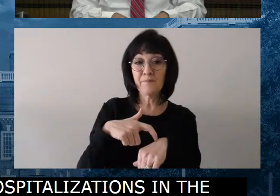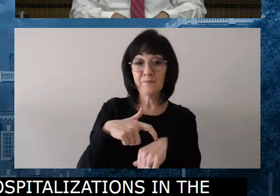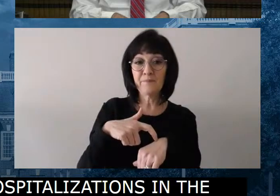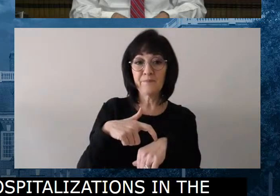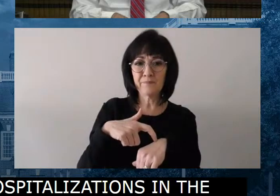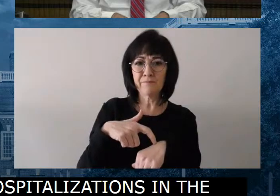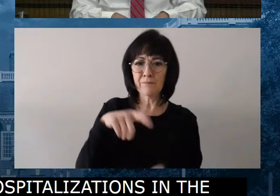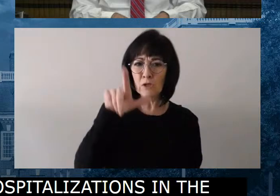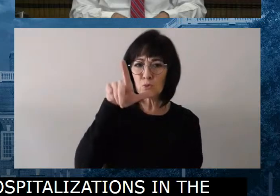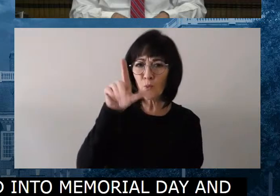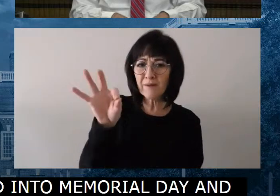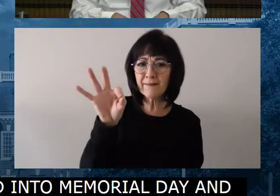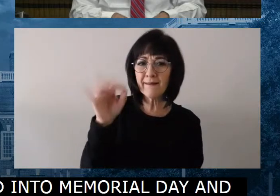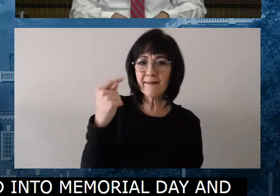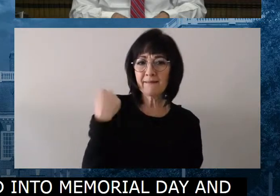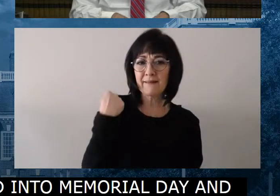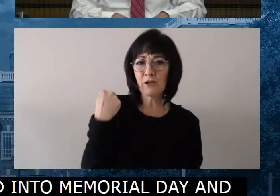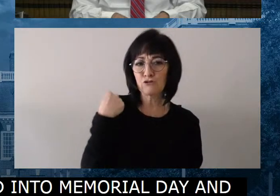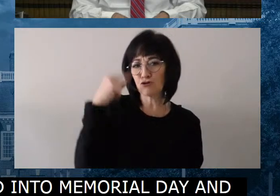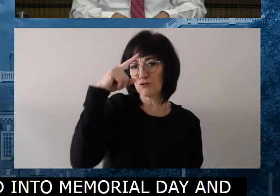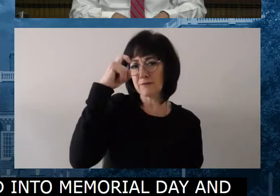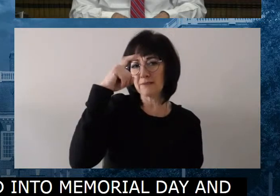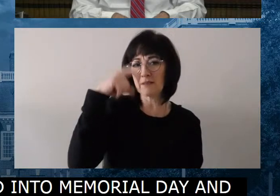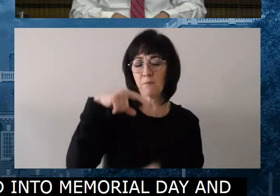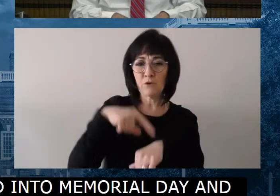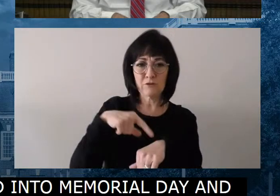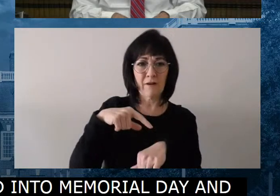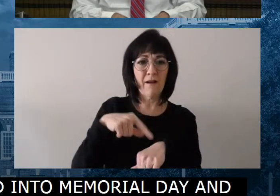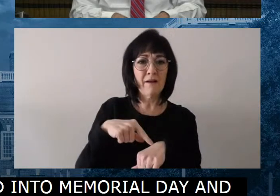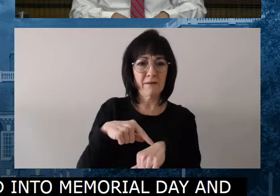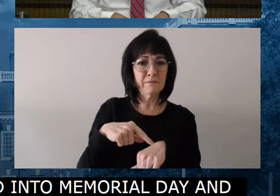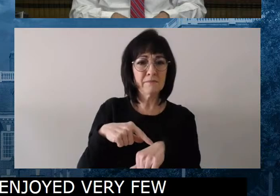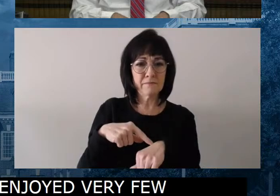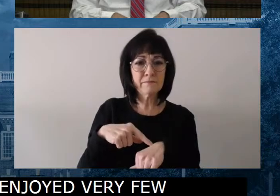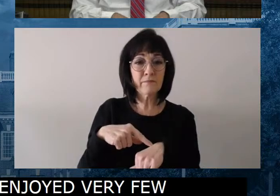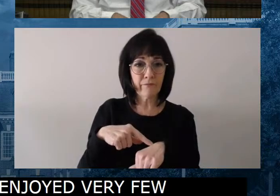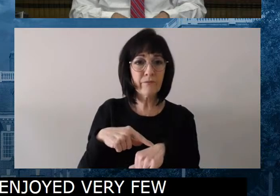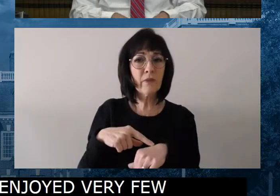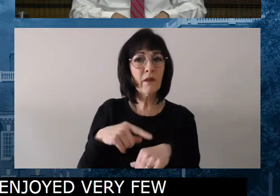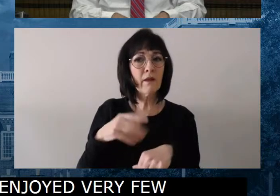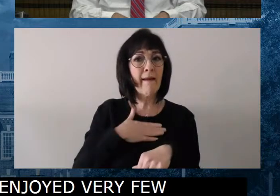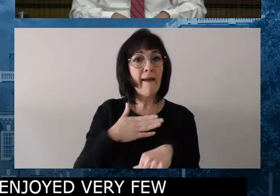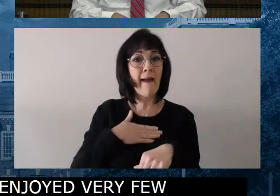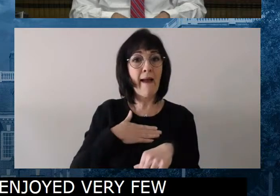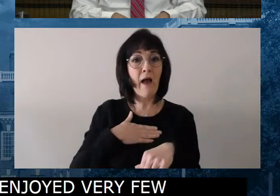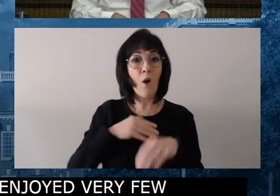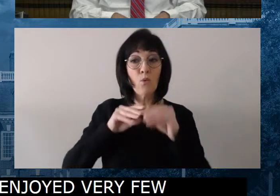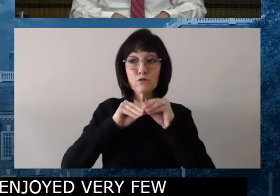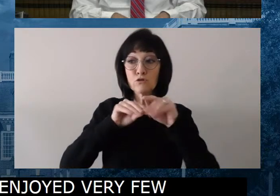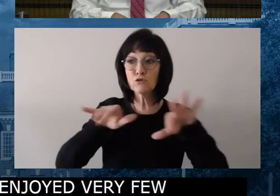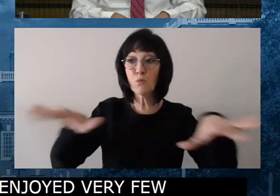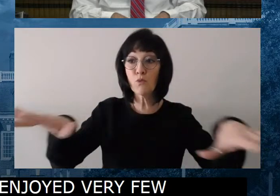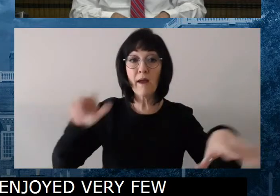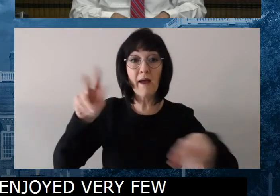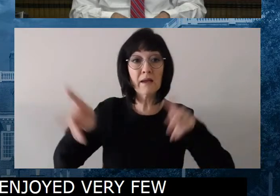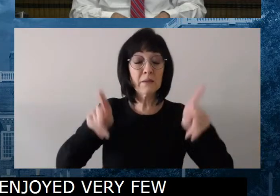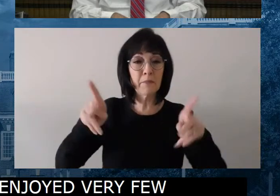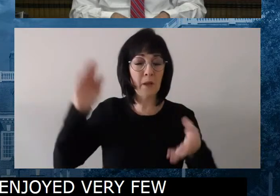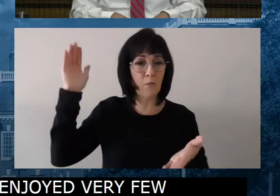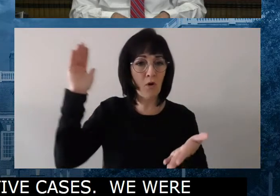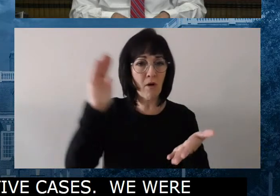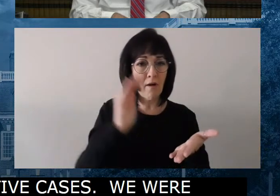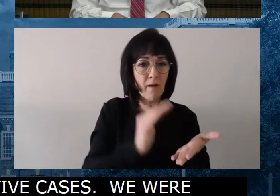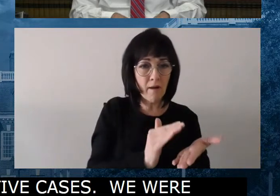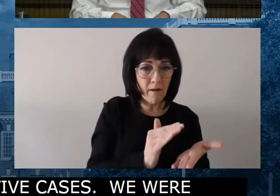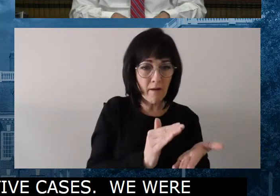few hospitalizations, not a lot of positive cases. We were under 100 on a 7-day moving